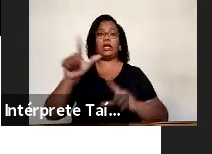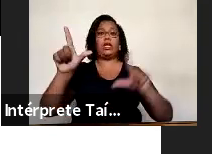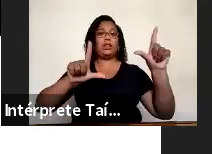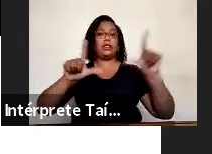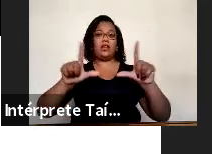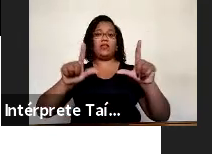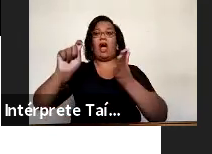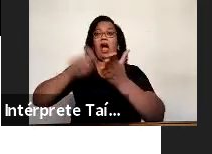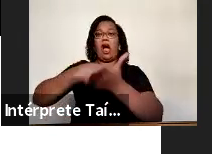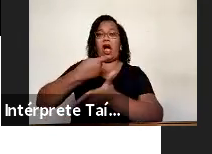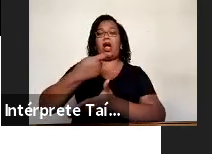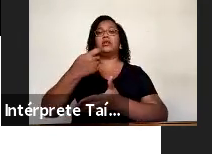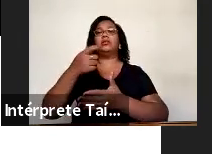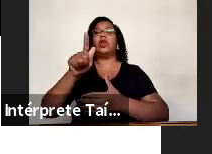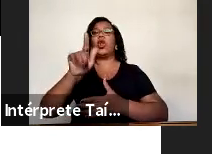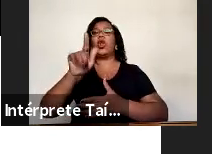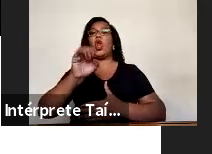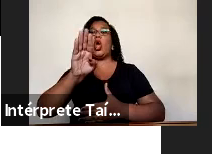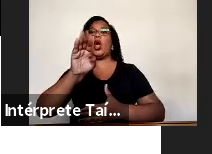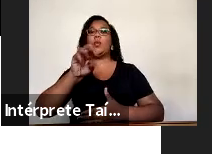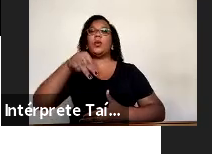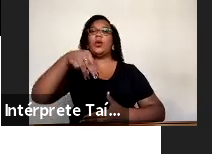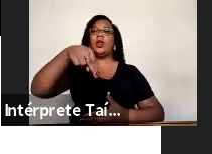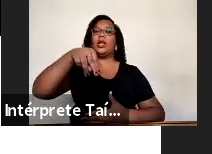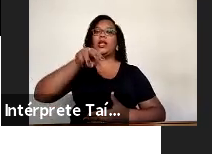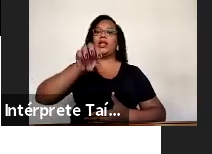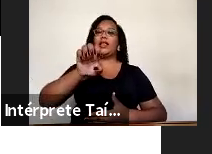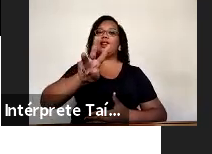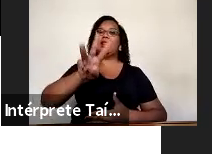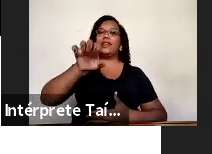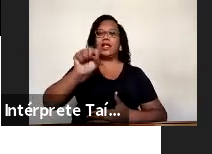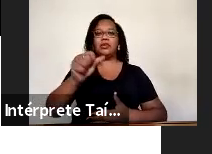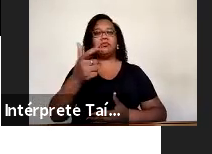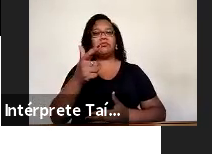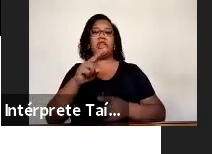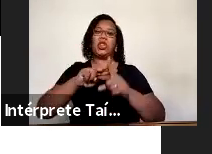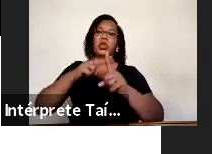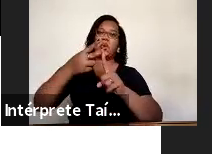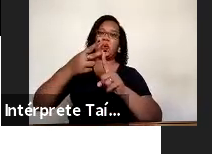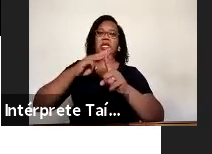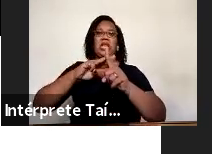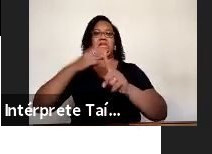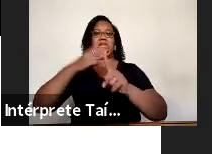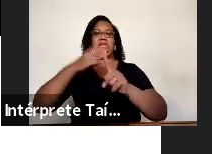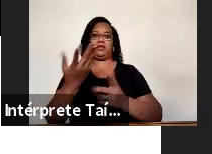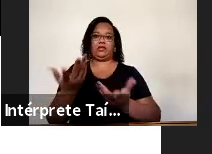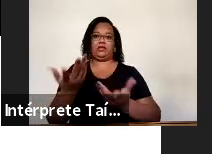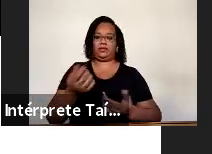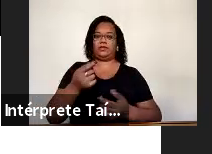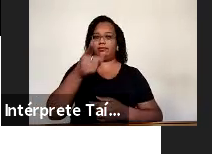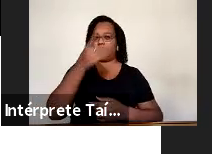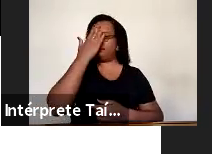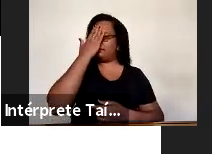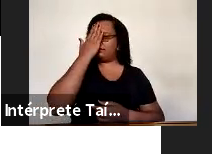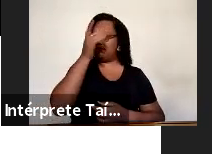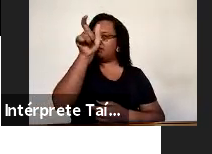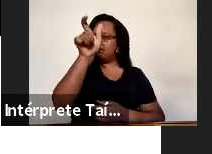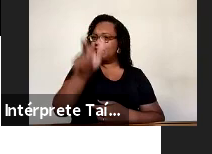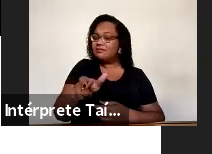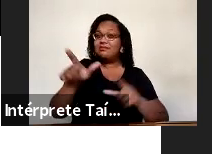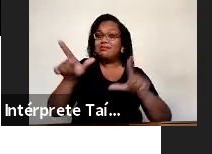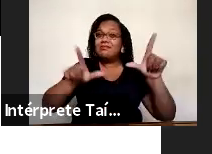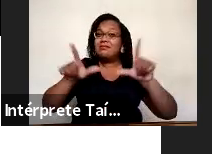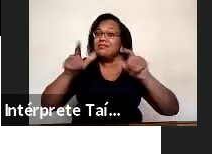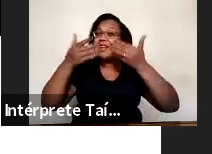it's 2 to 3 times my basic rate. So remember that, you know, it's live TV. It's a huge responsibility to be there in